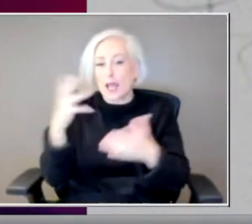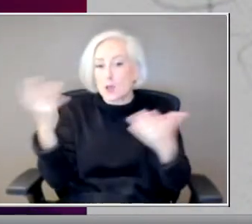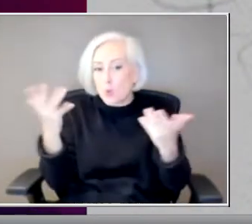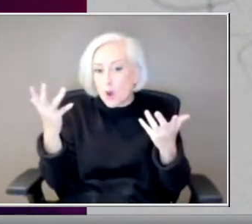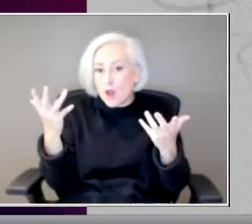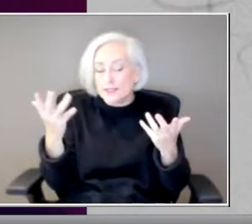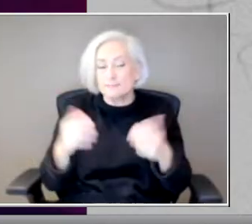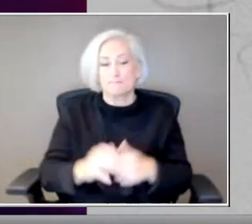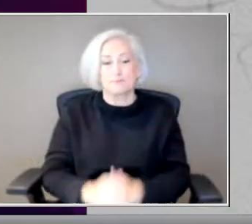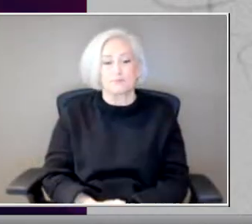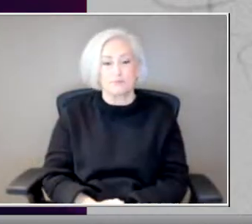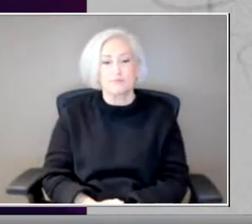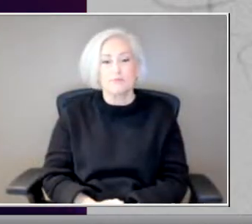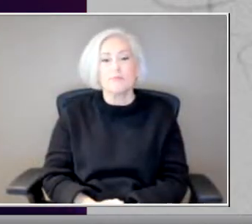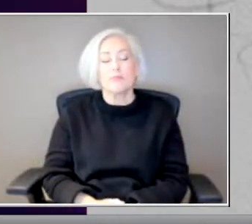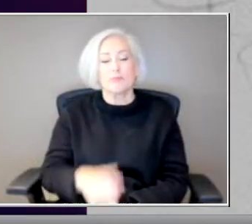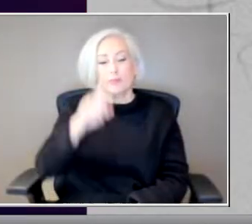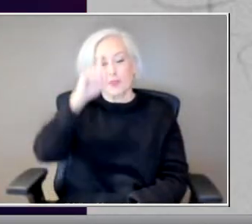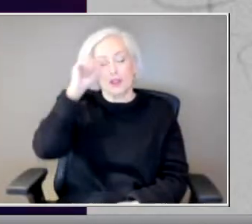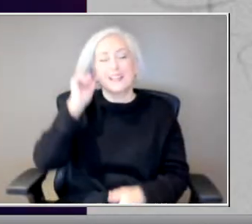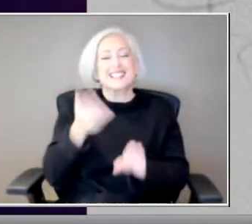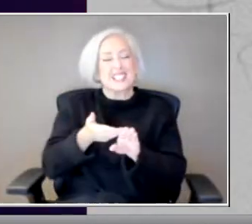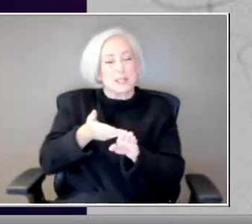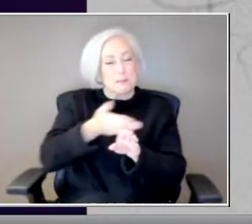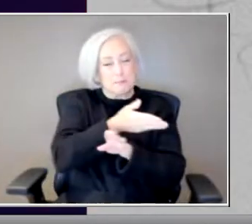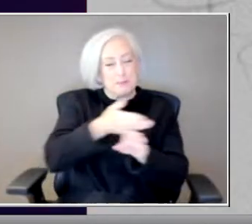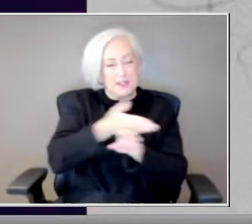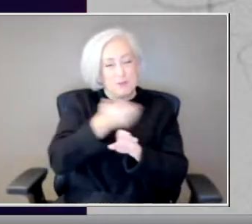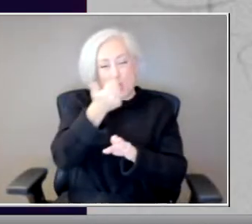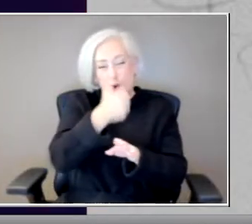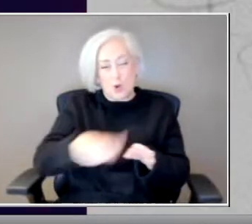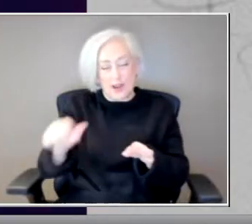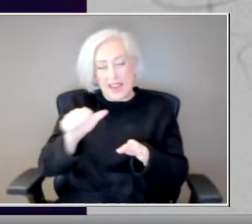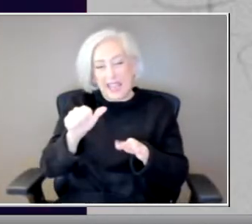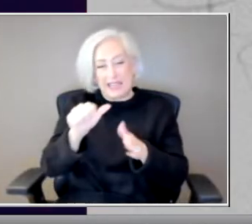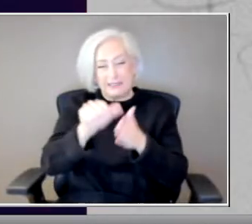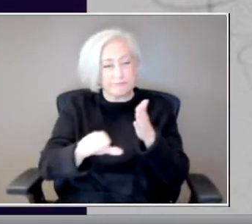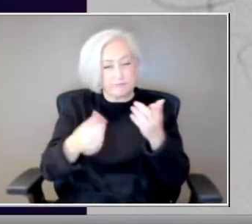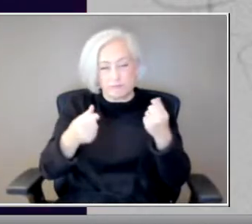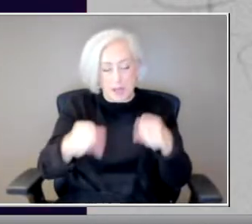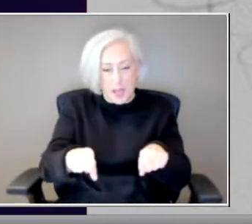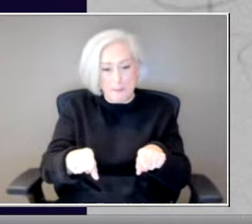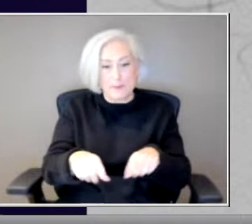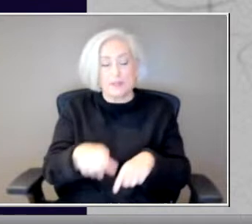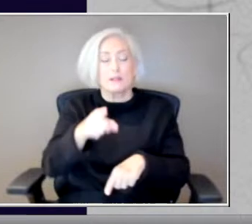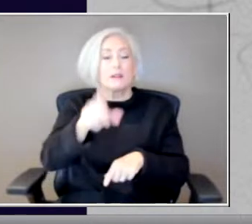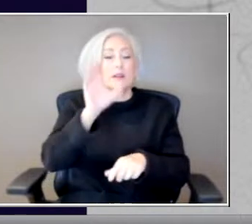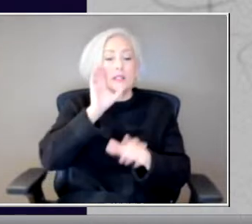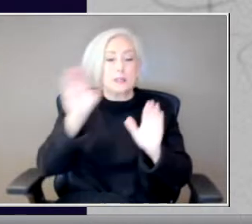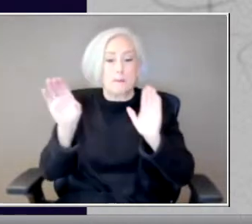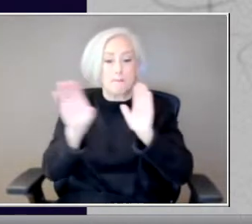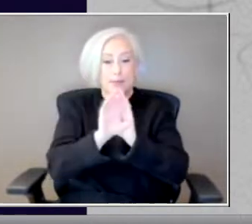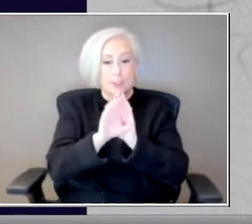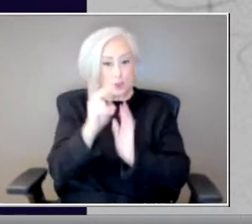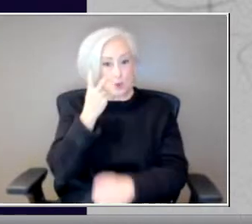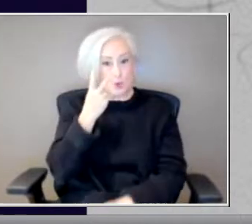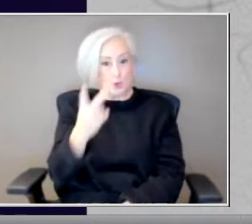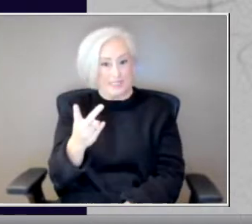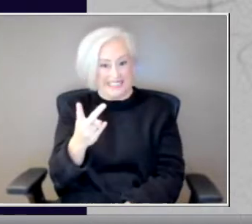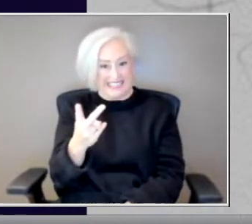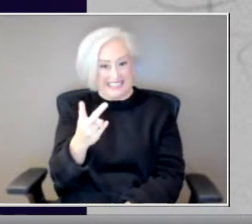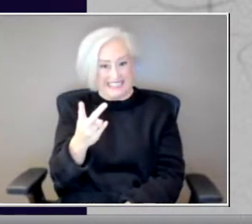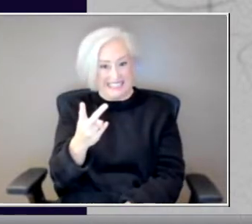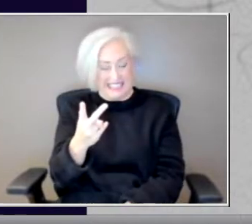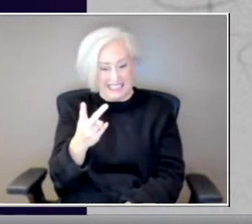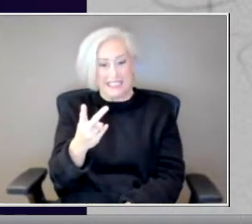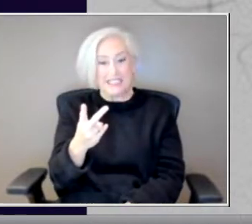Dr. Abraham, what are we looking at here? Yeah, so the picture, we're seeing the carotid artery coming up,